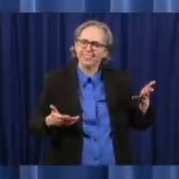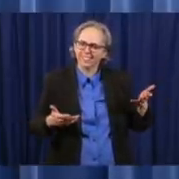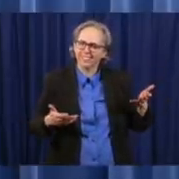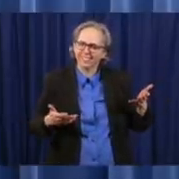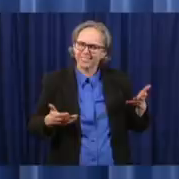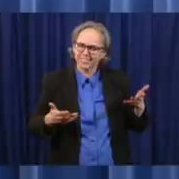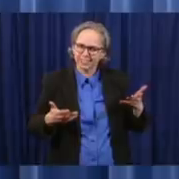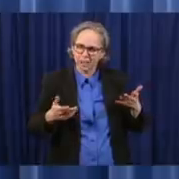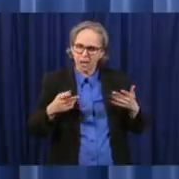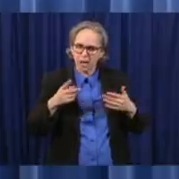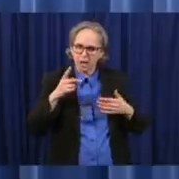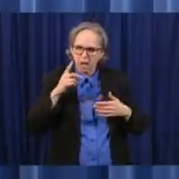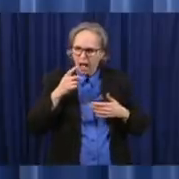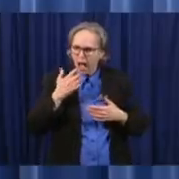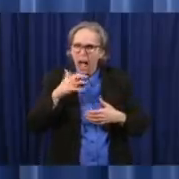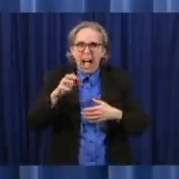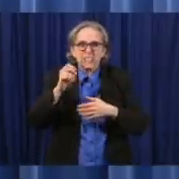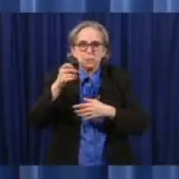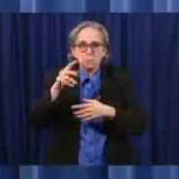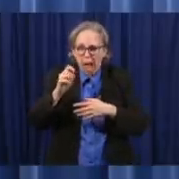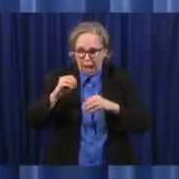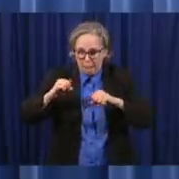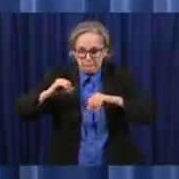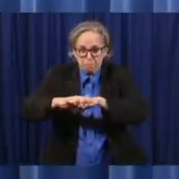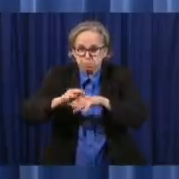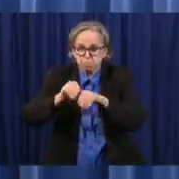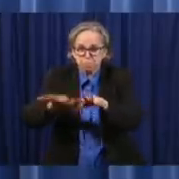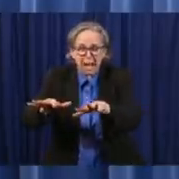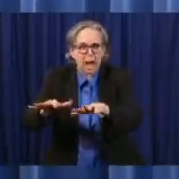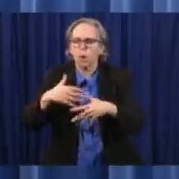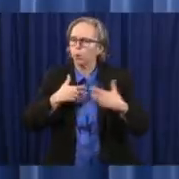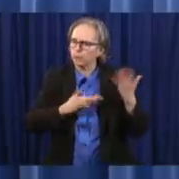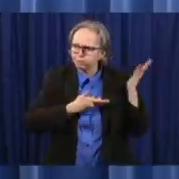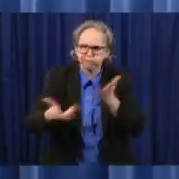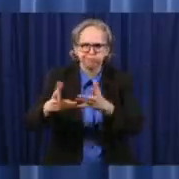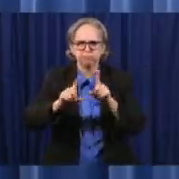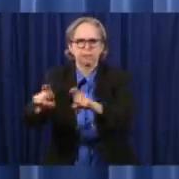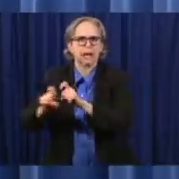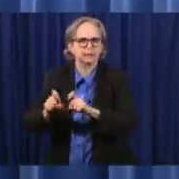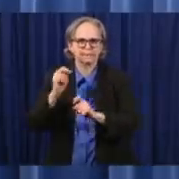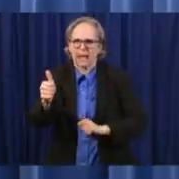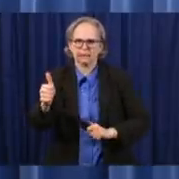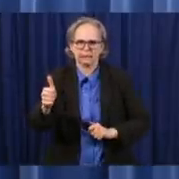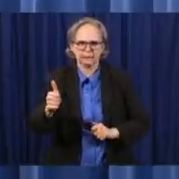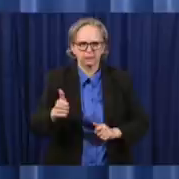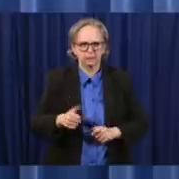we move in and we've surged testing in. But the director will be here tomorrow,